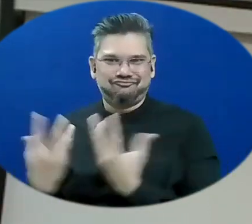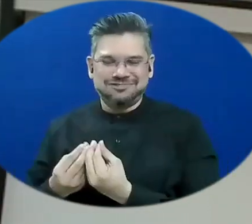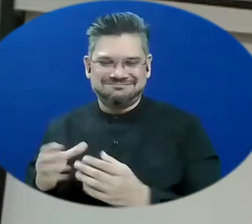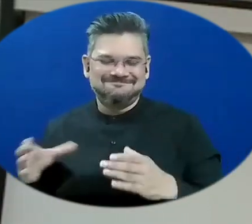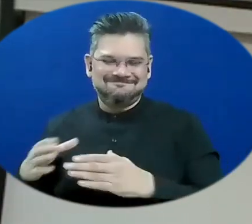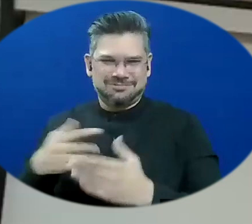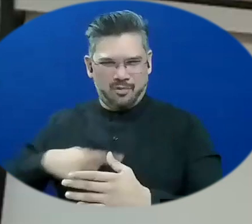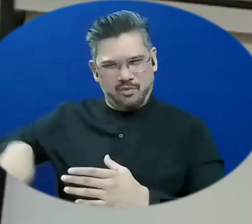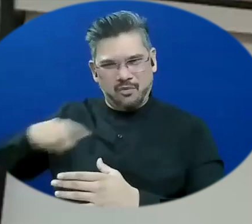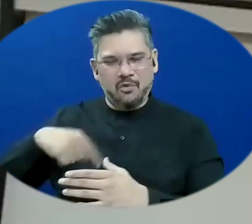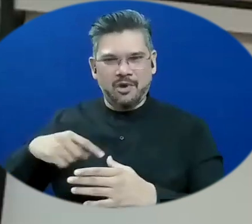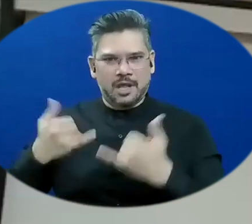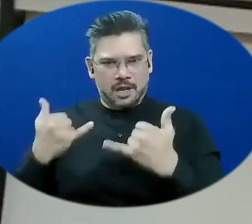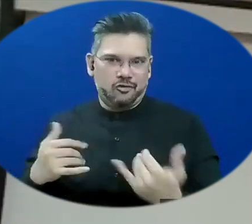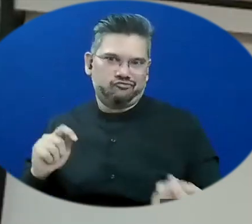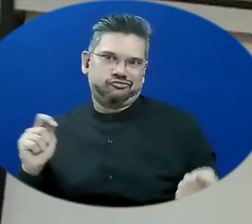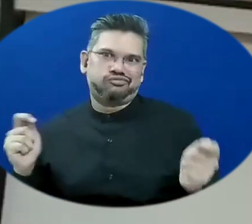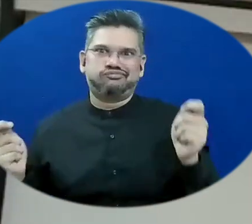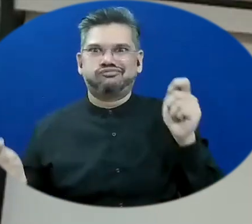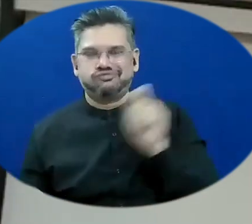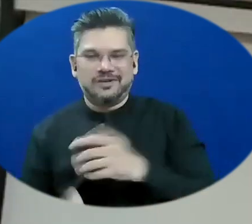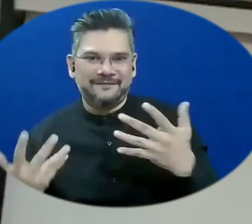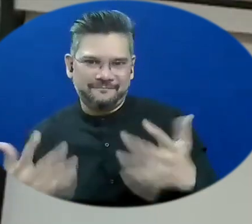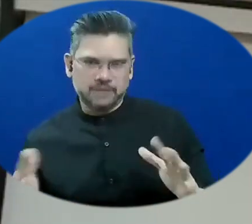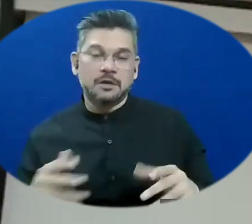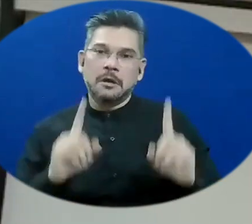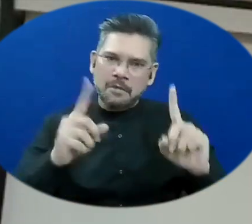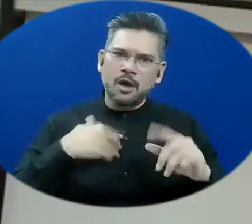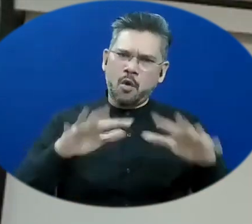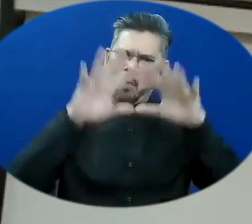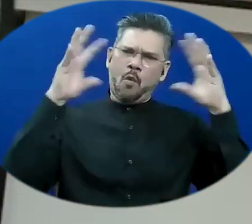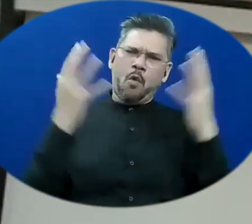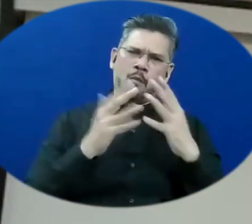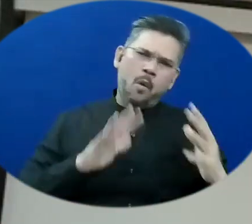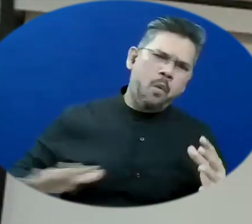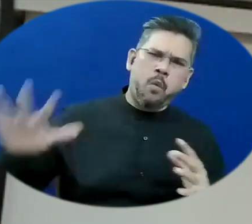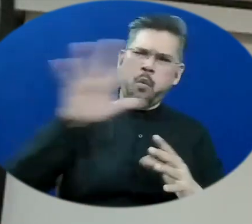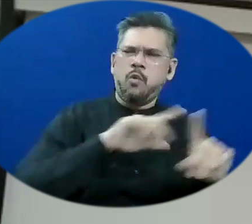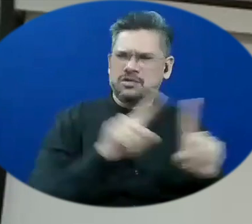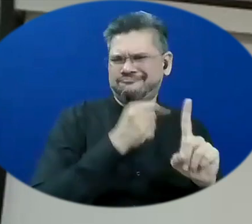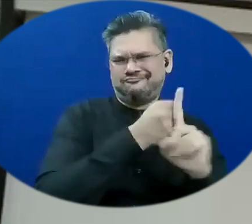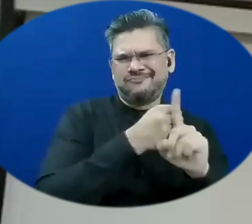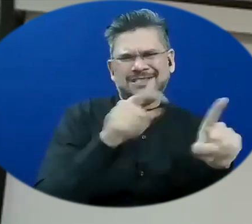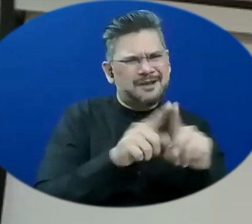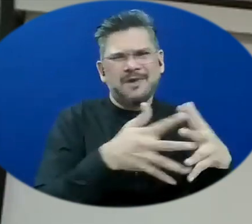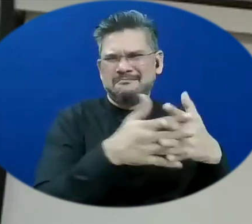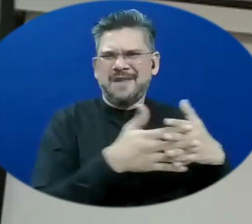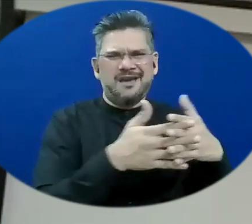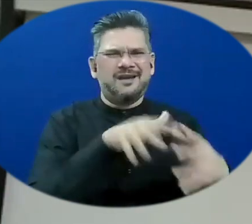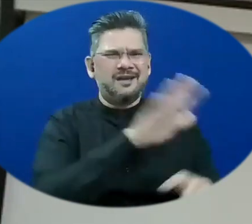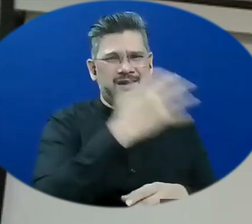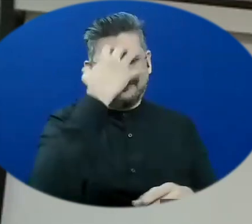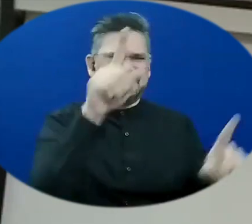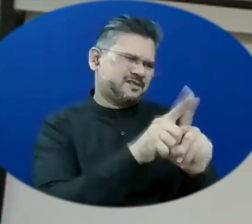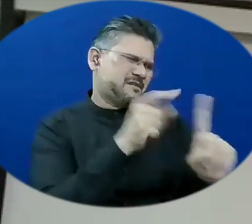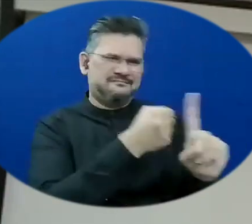an advocate on a global level, but I also advise the US government. And I never thought, 2 years ago